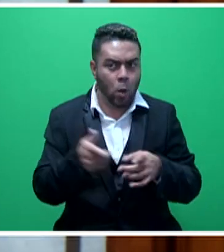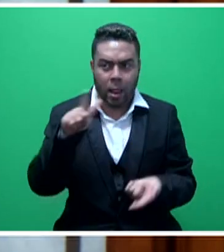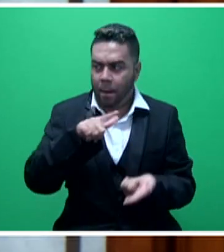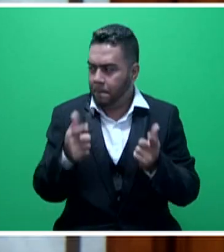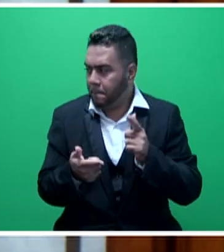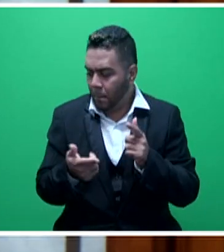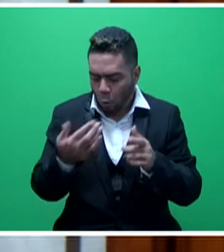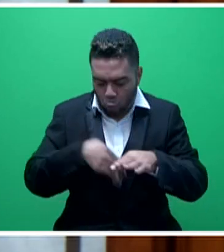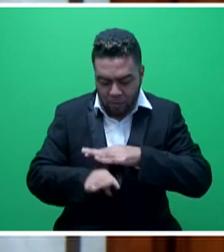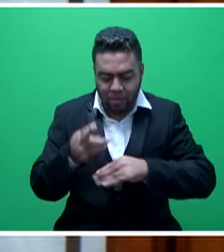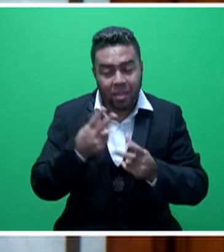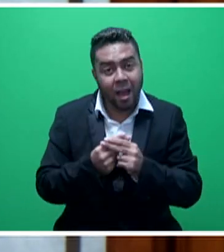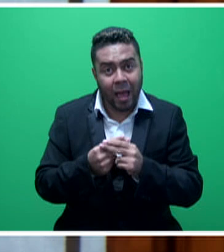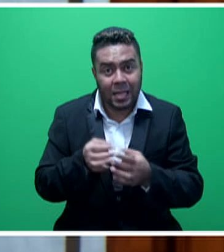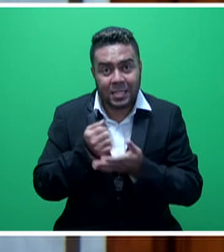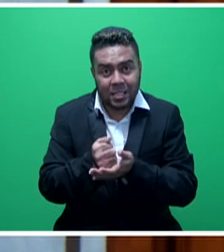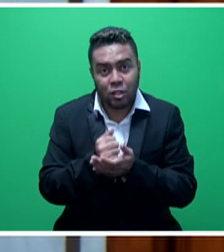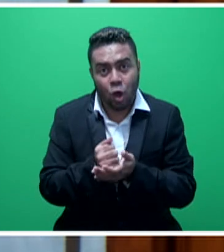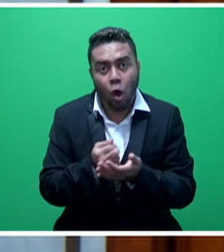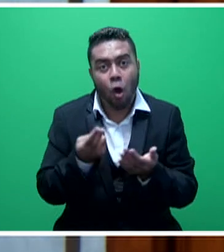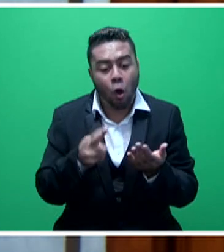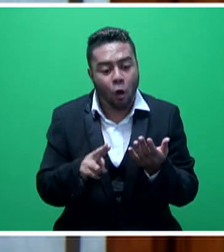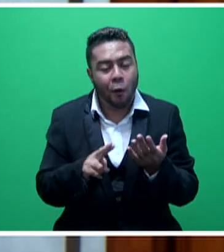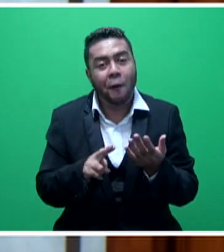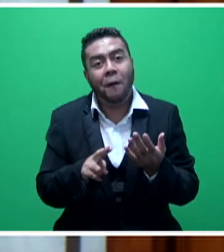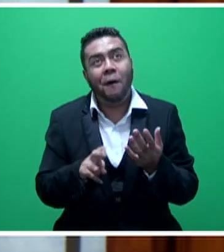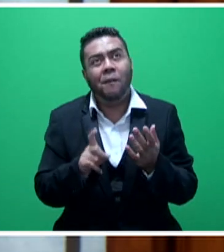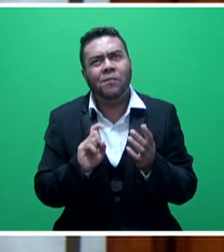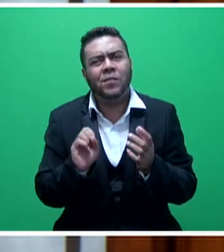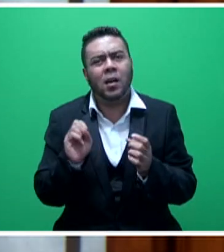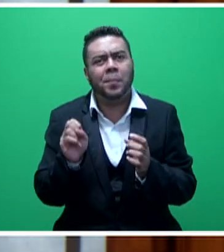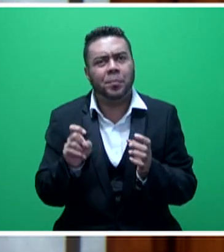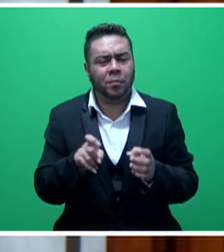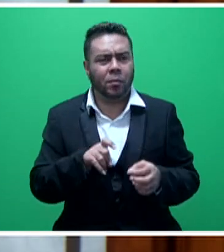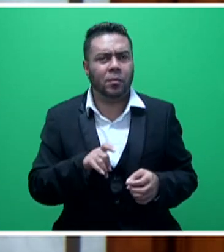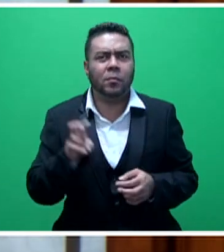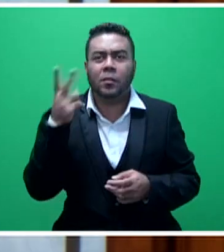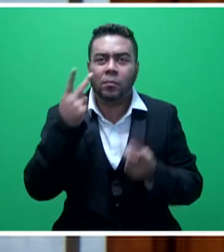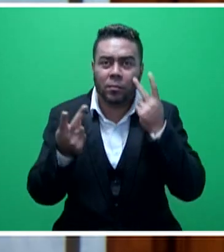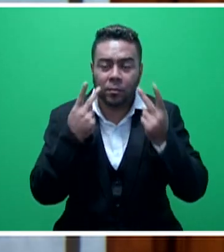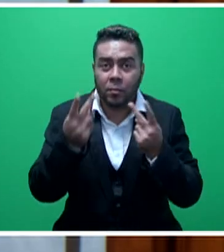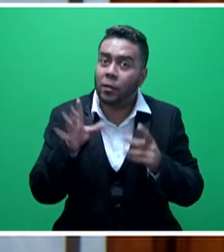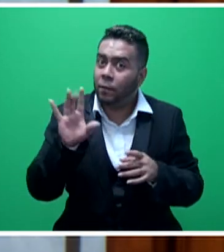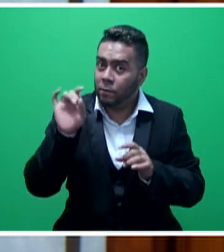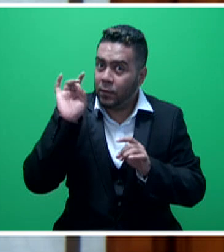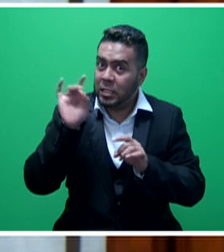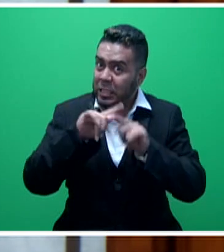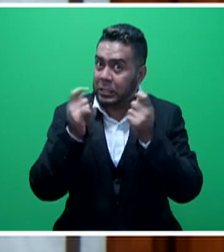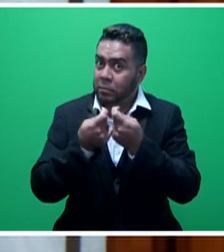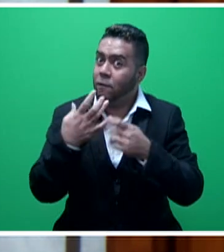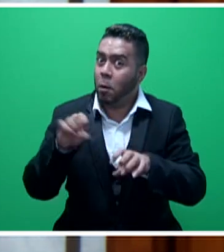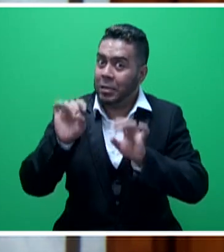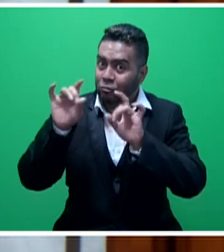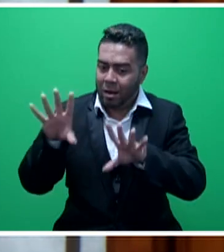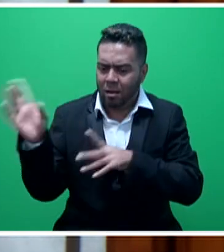with the assistance of the Rotary Club and long-term visiting specialist cardiologists from Australia. Mr.